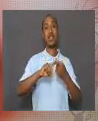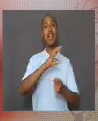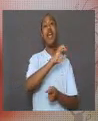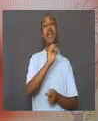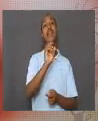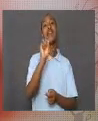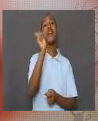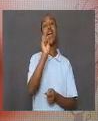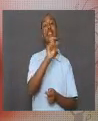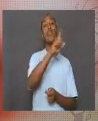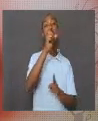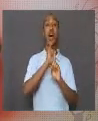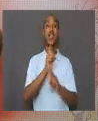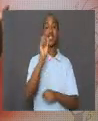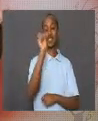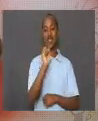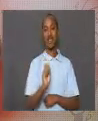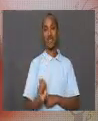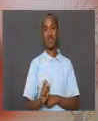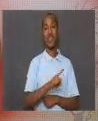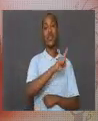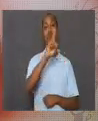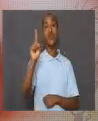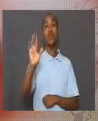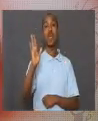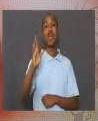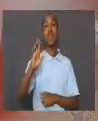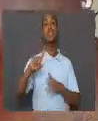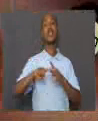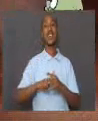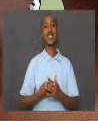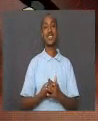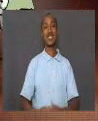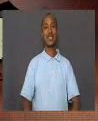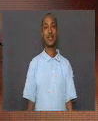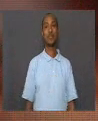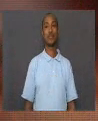write your answers down. You may get started.